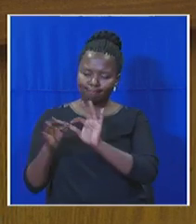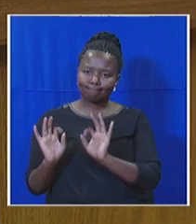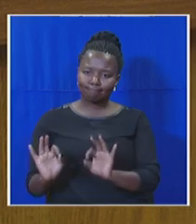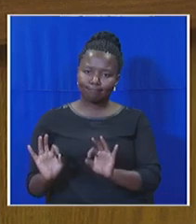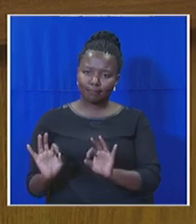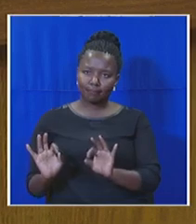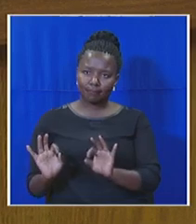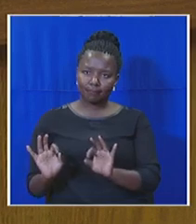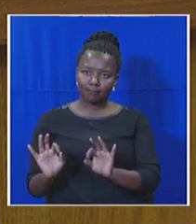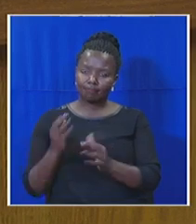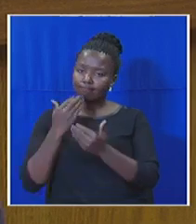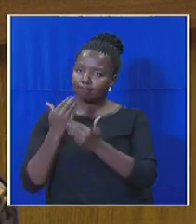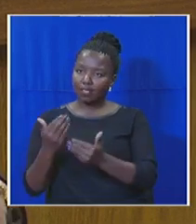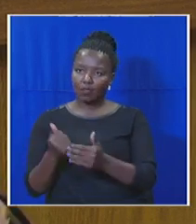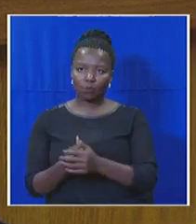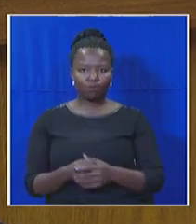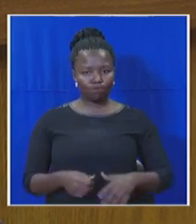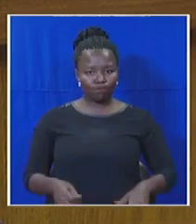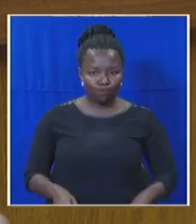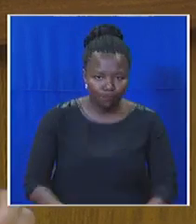states. Thank you.